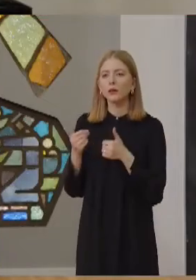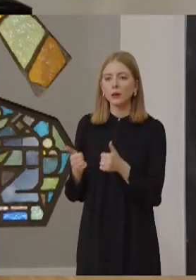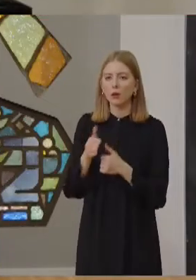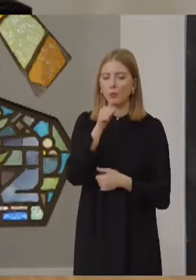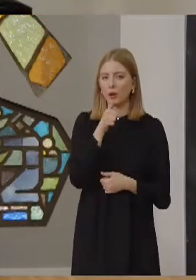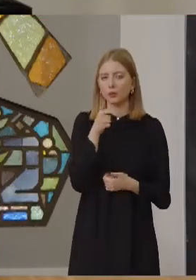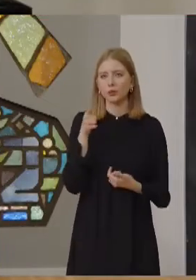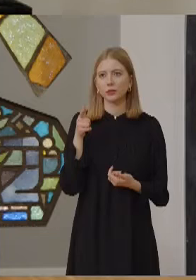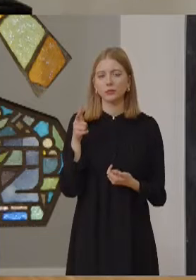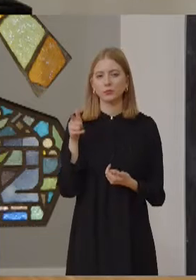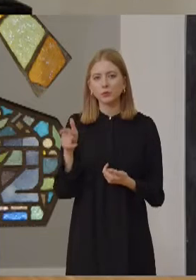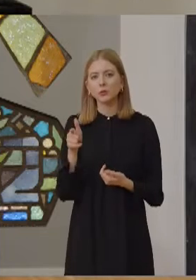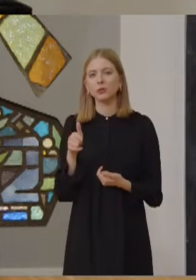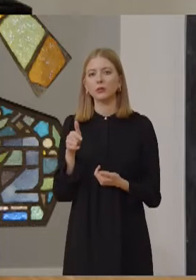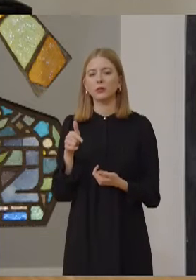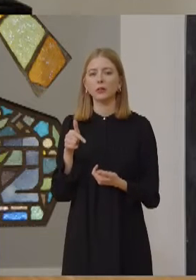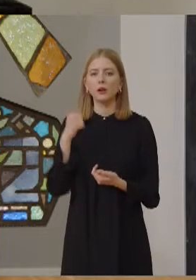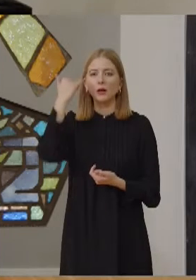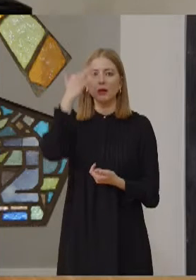What are the measures